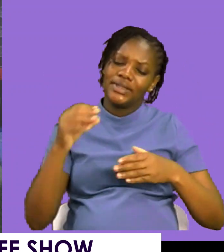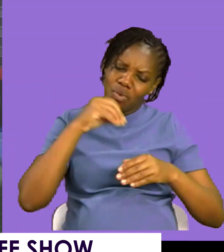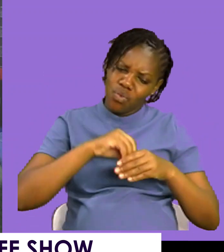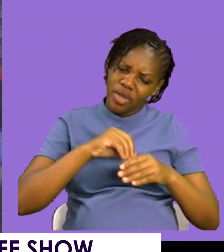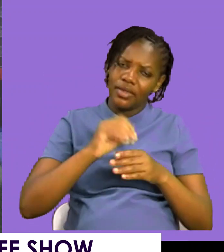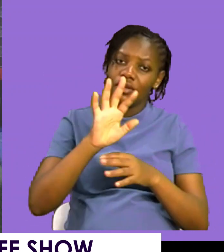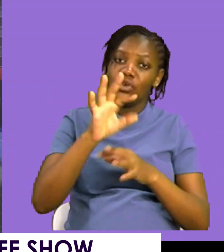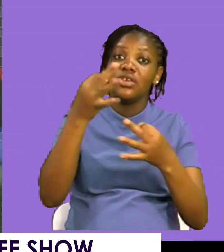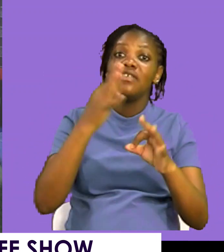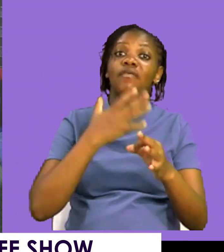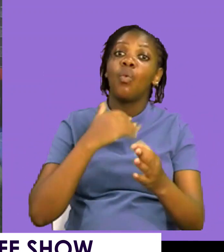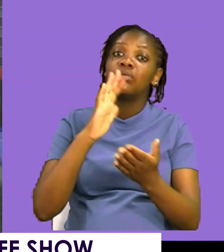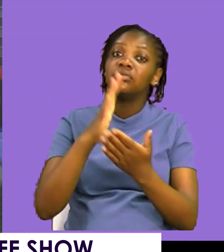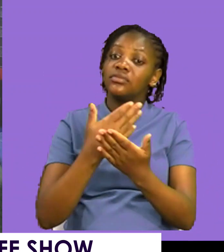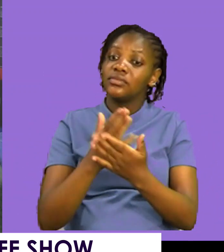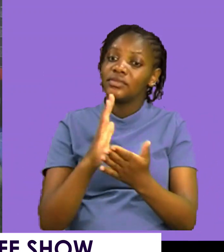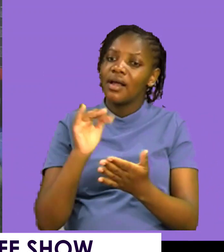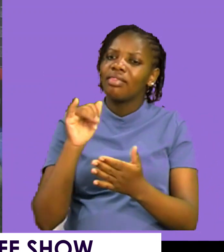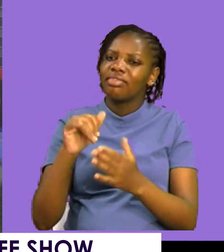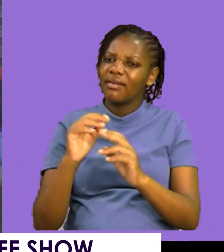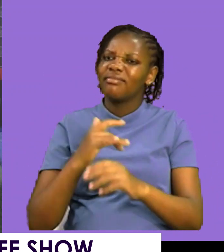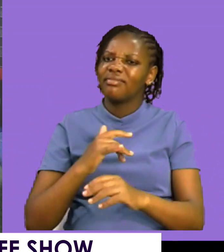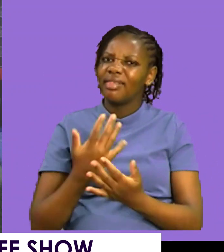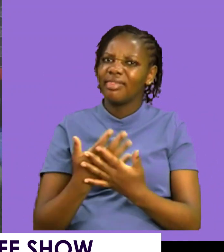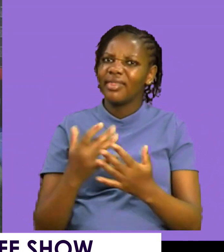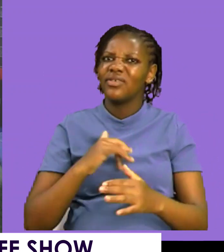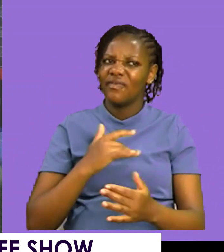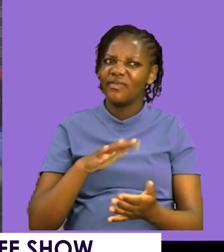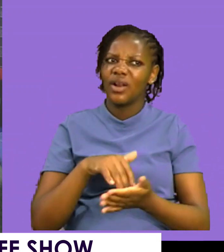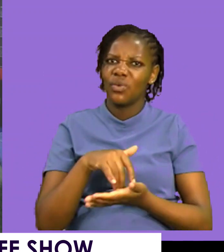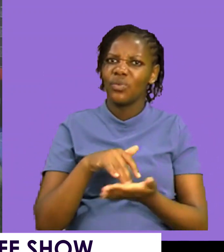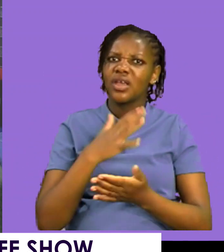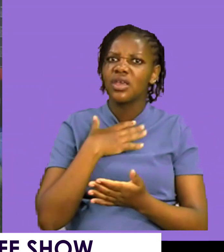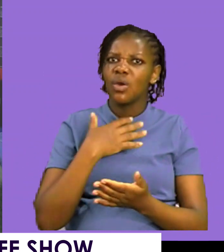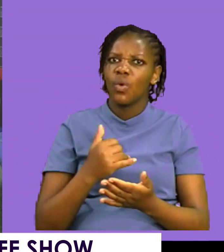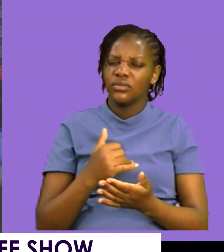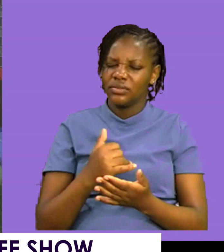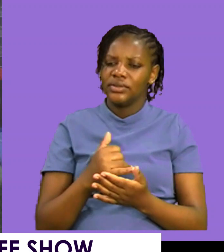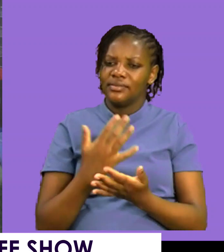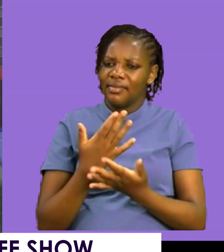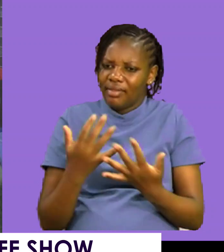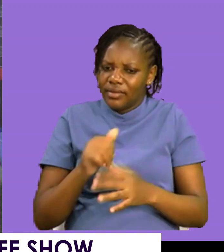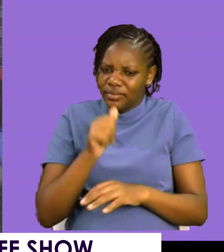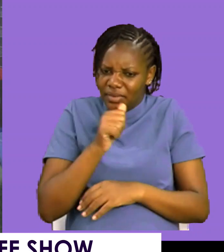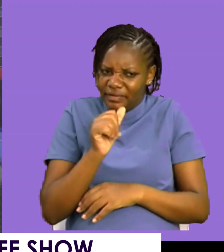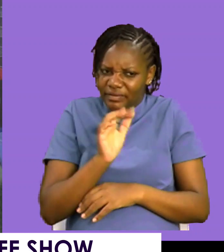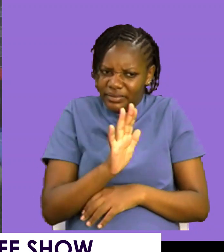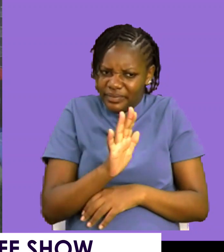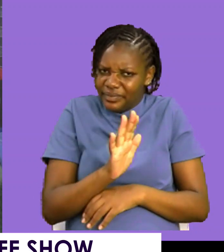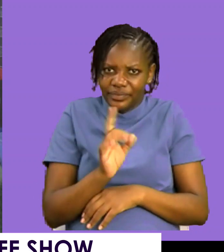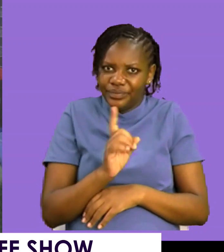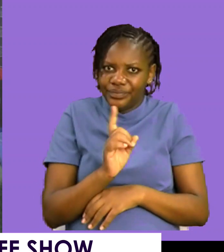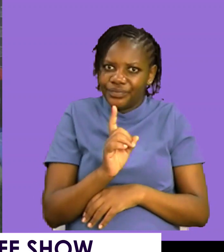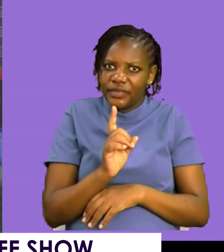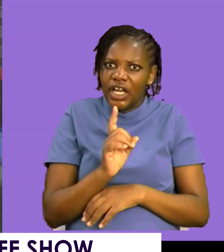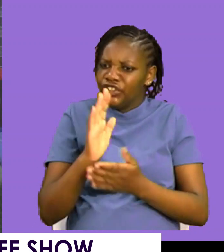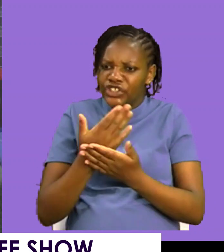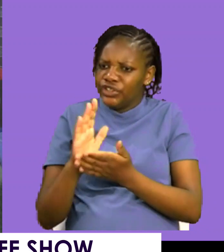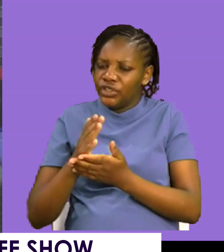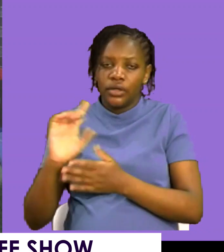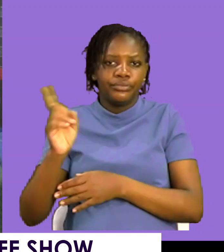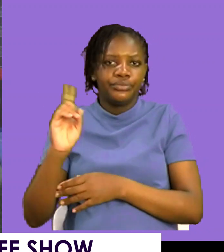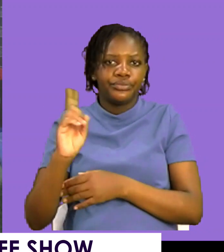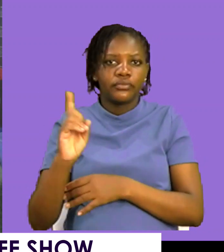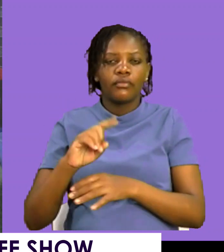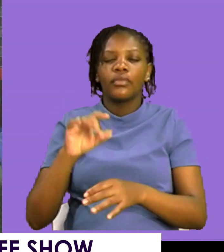to share them, you would feel a bit weak. You want them so deep. No one knows it. You alone knows it.